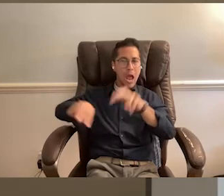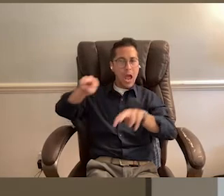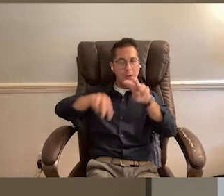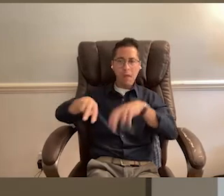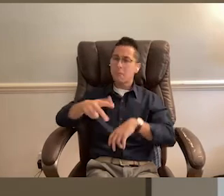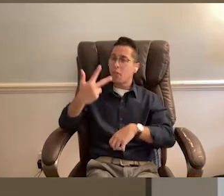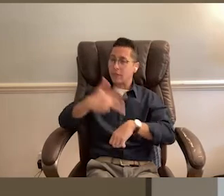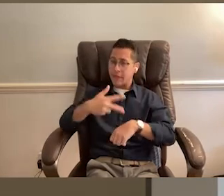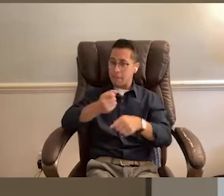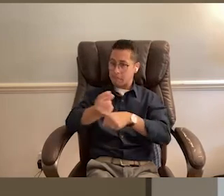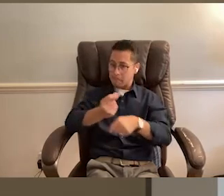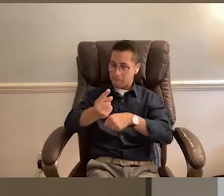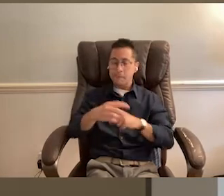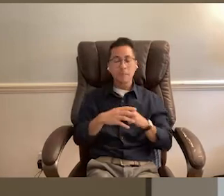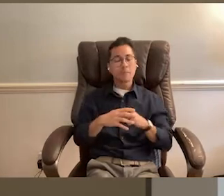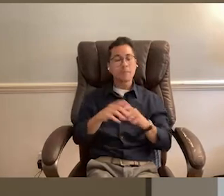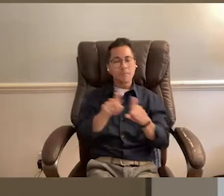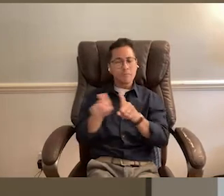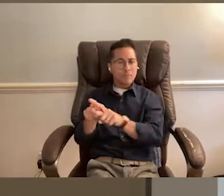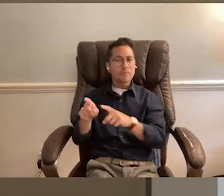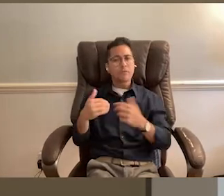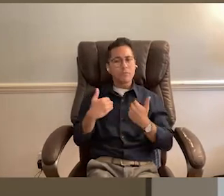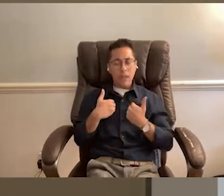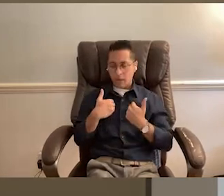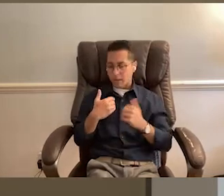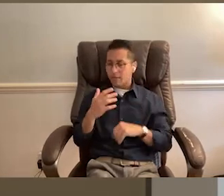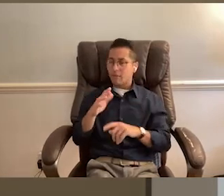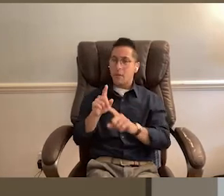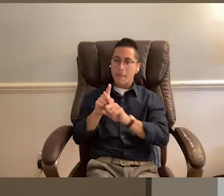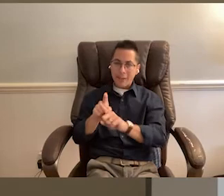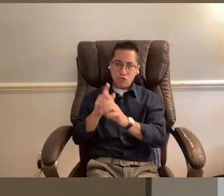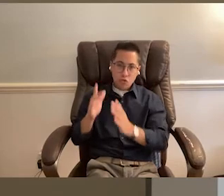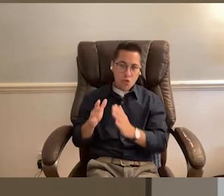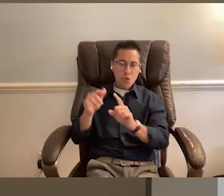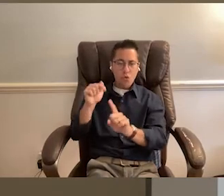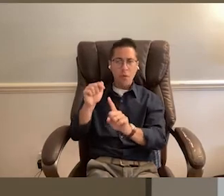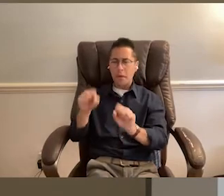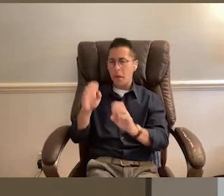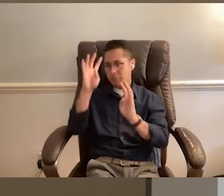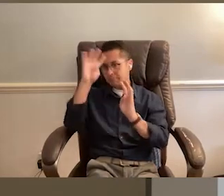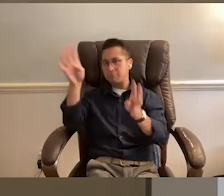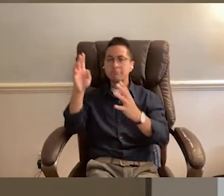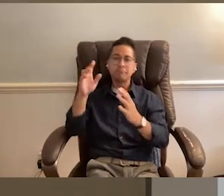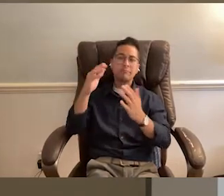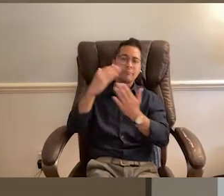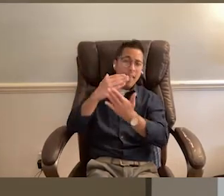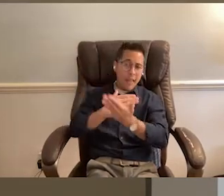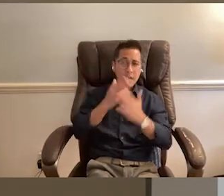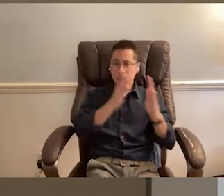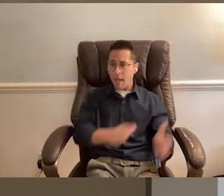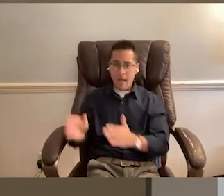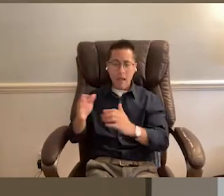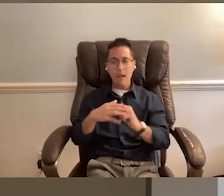spring, we have like a 2-day orientation, which is a lot of just reorienting, coming back from the holidays, and finding your classes